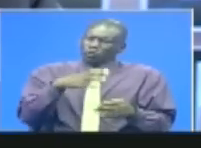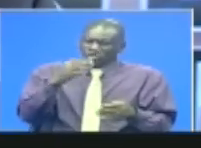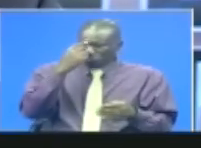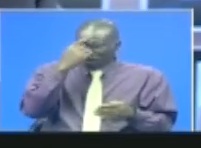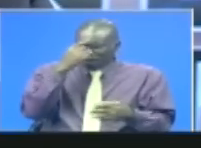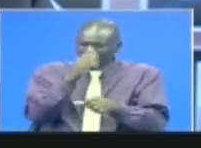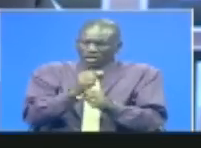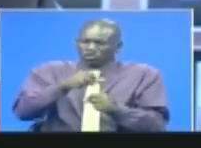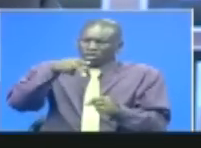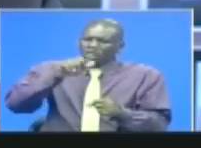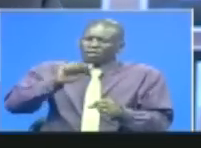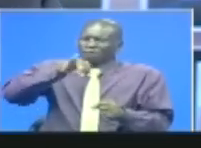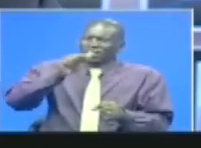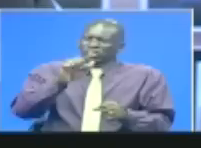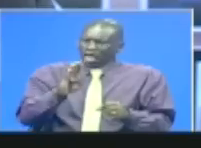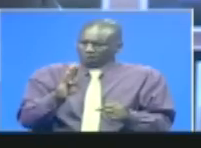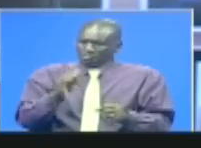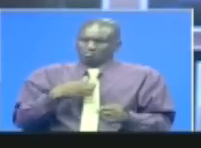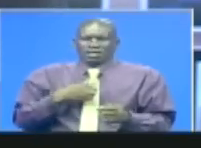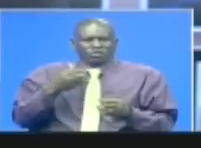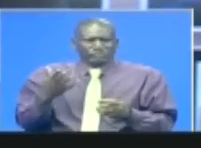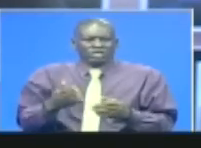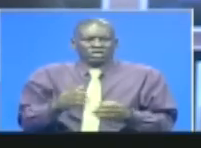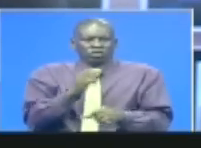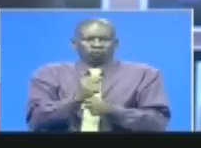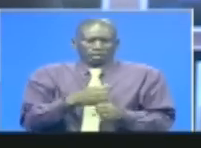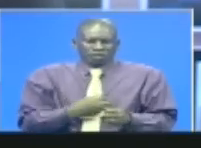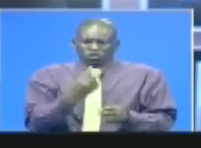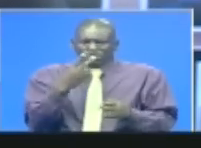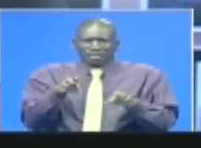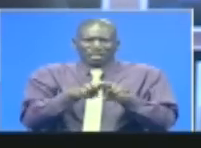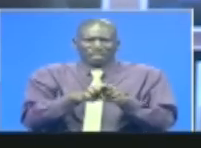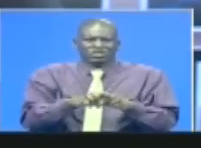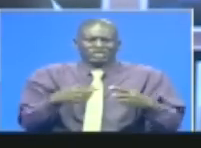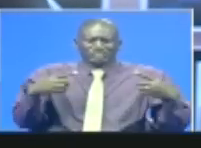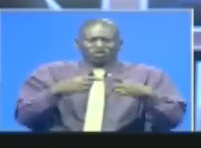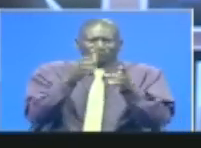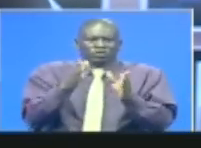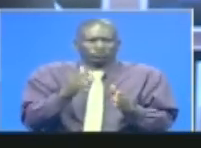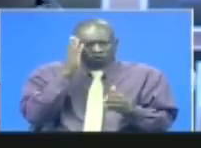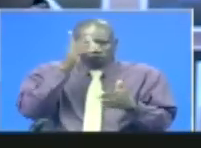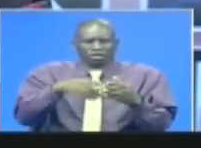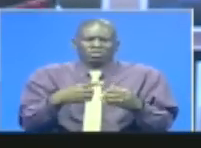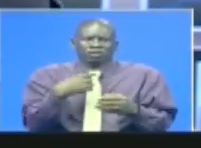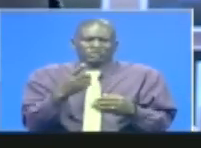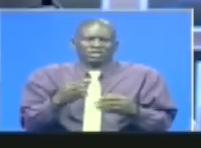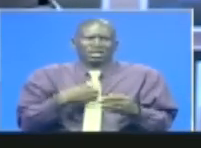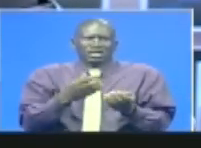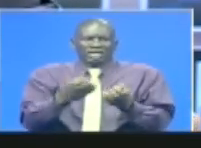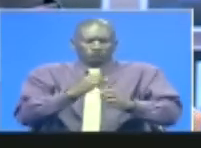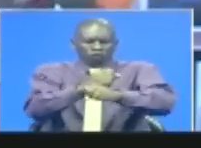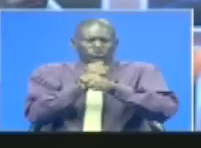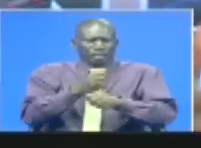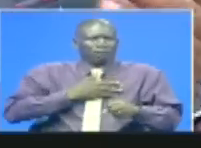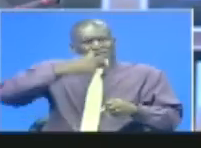did Punjab, and I was there, you're making me look like, you know what I'm saying? So I need to defend my